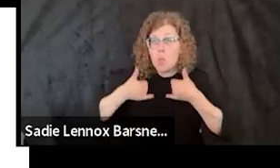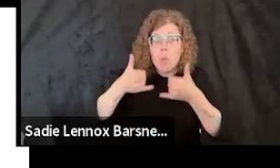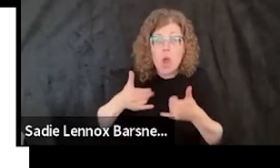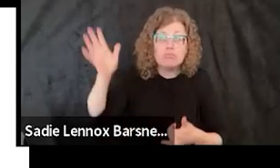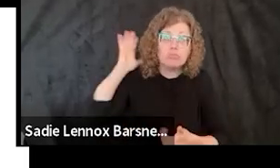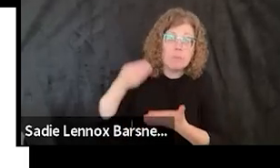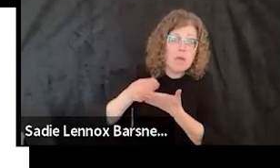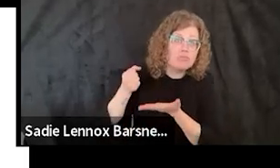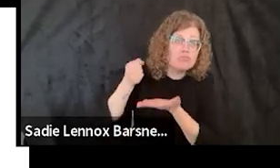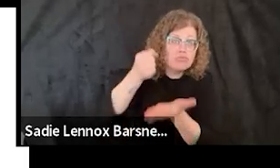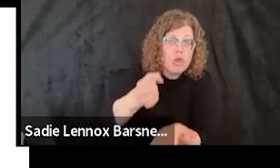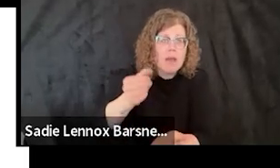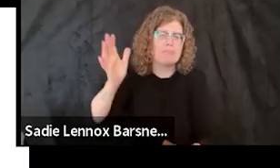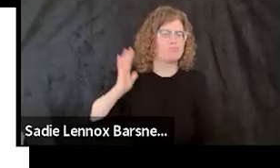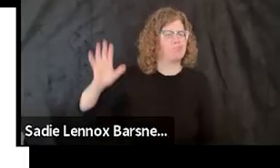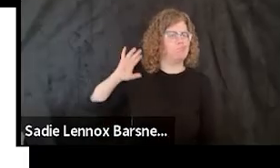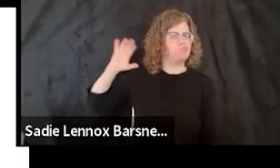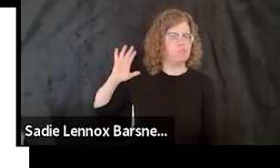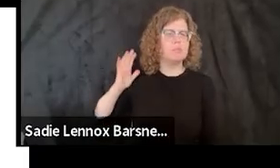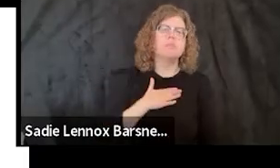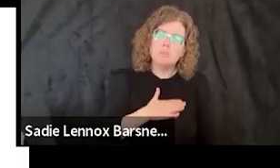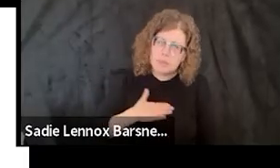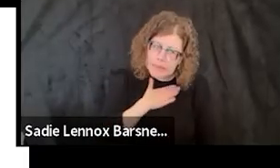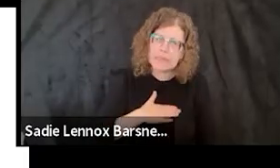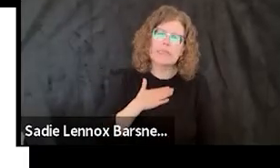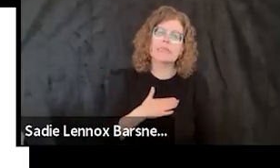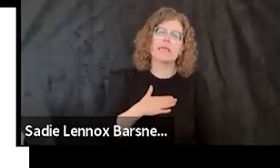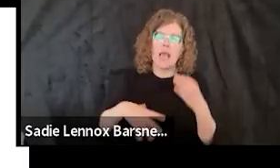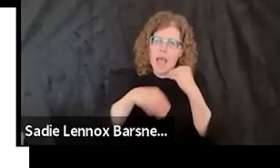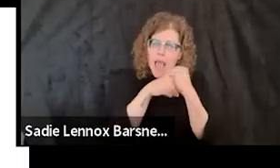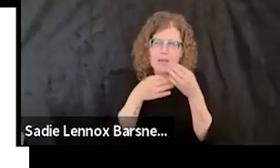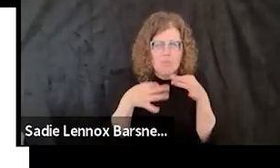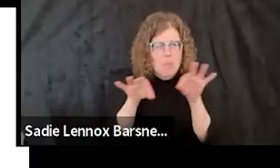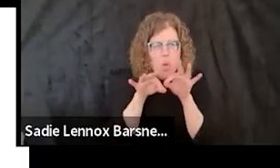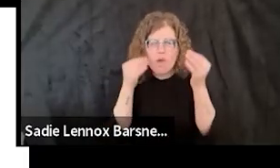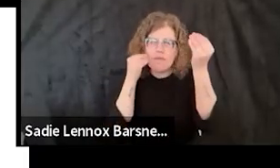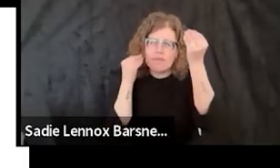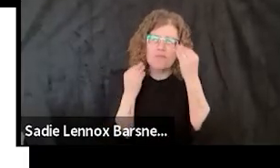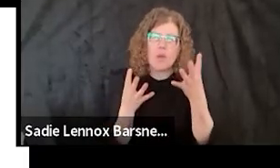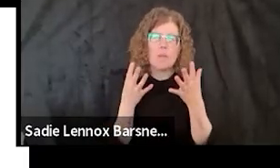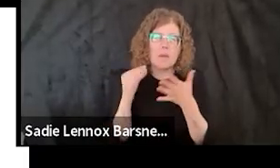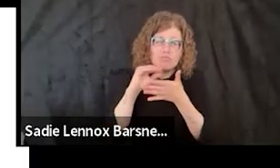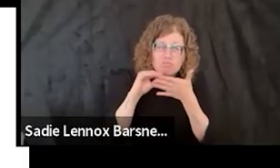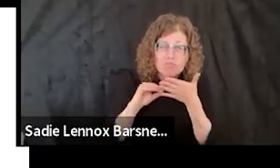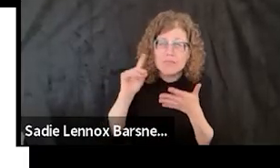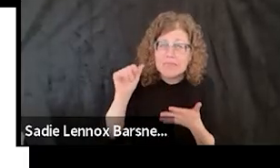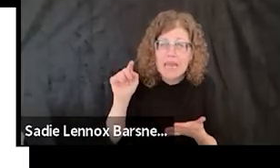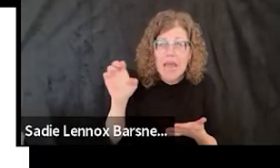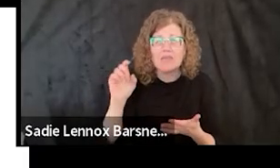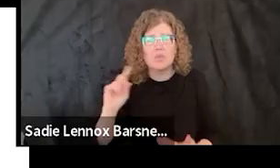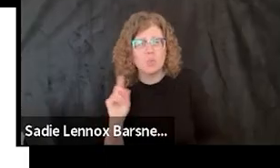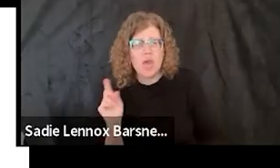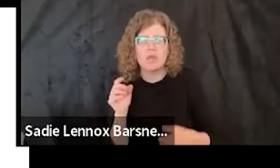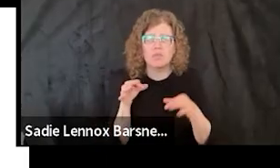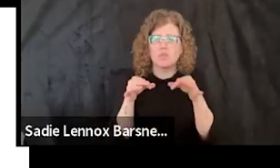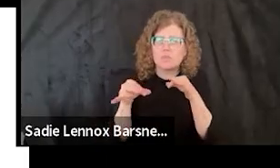Be sure to include important information such as dates, locations, and a very brief description of each